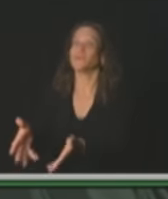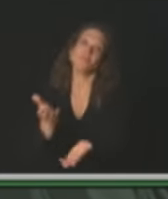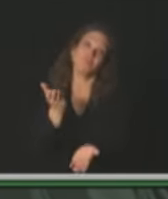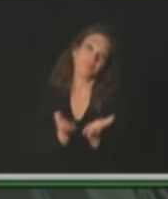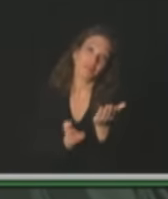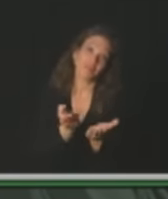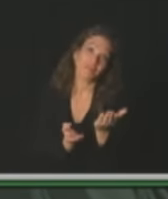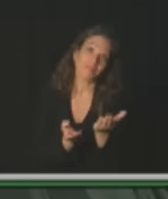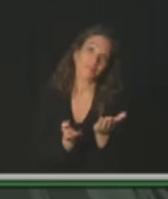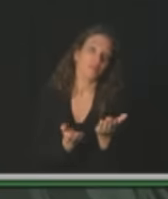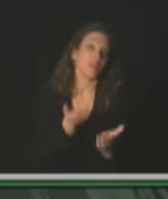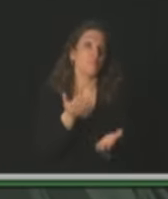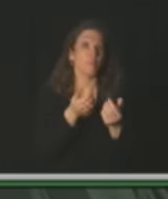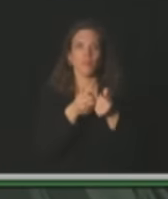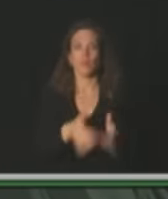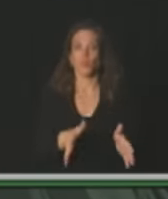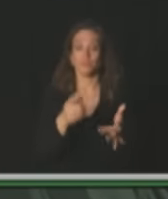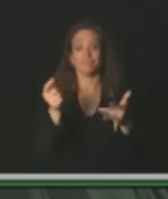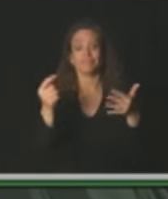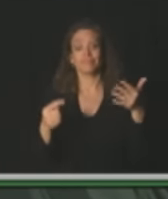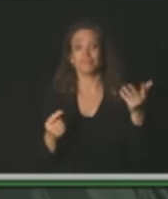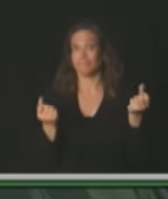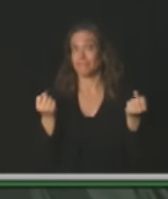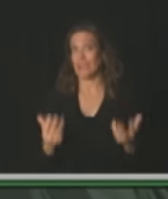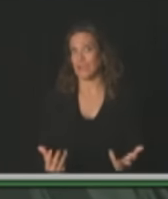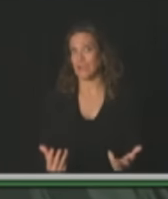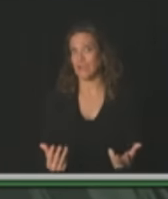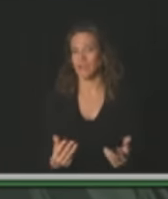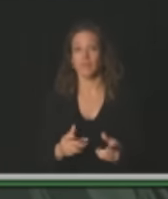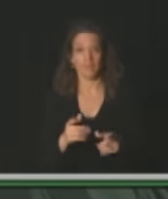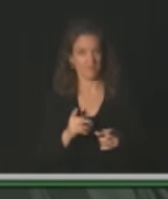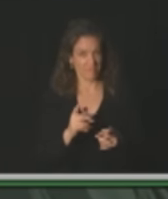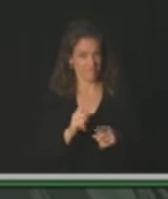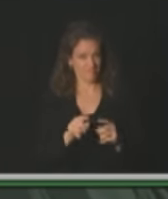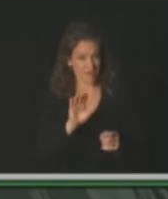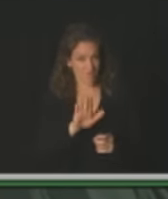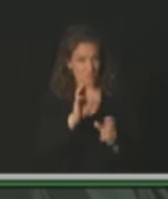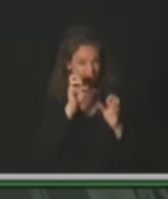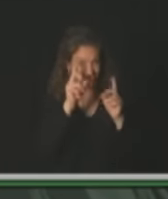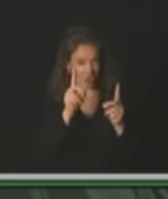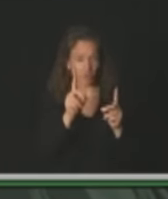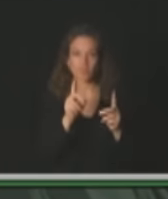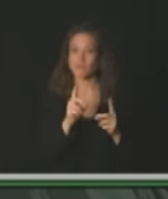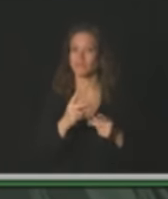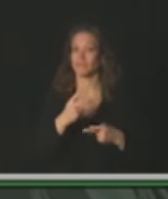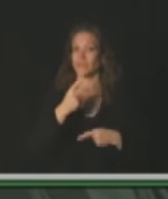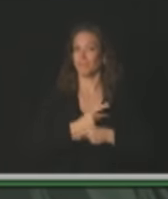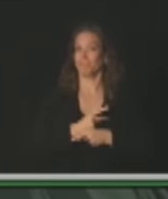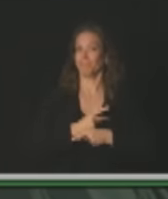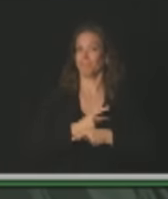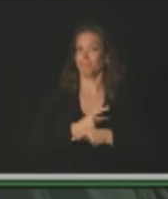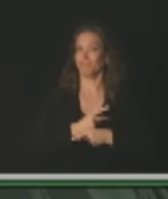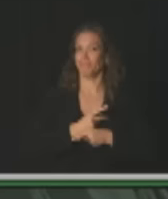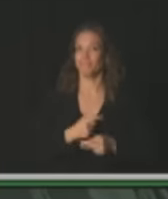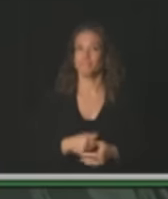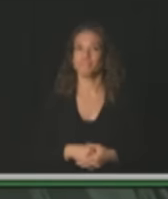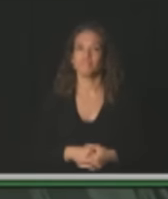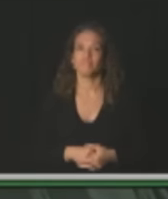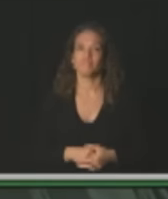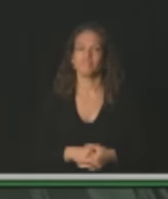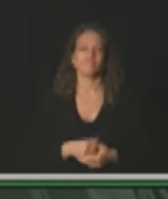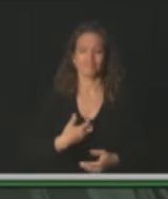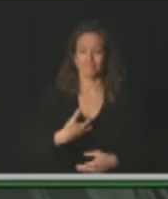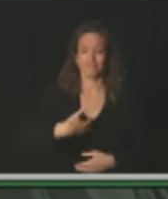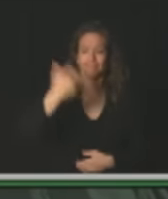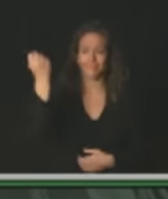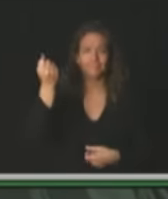You may lose lots of things, but you'll never lose your education. No one can take